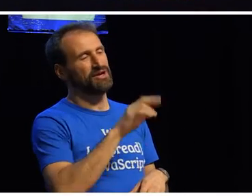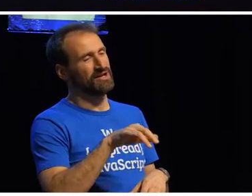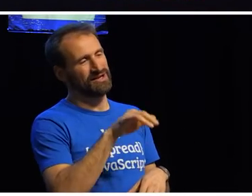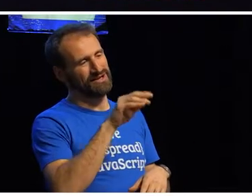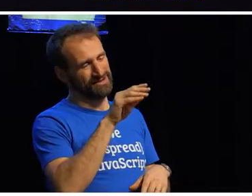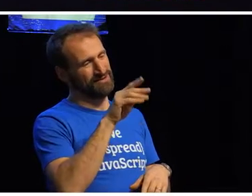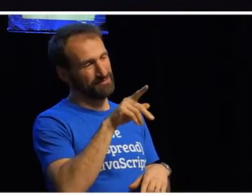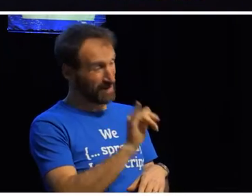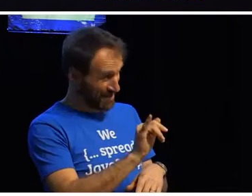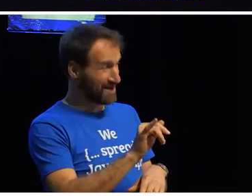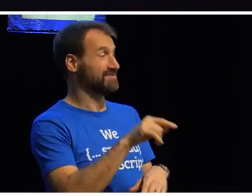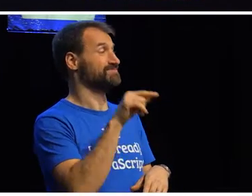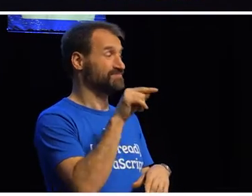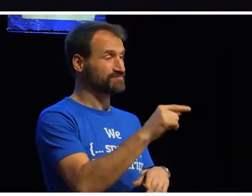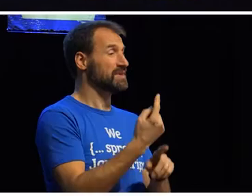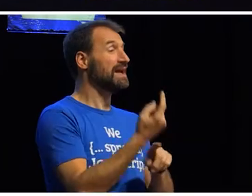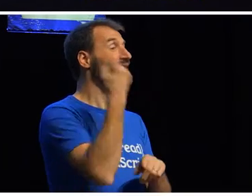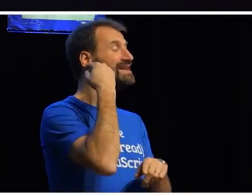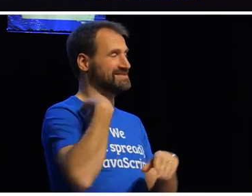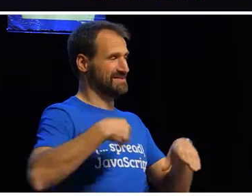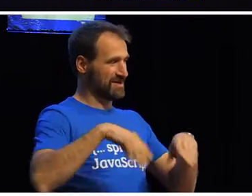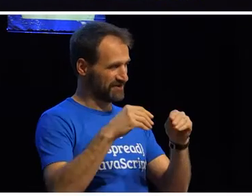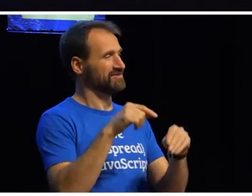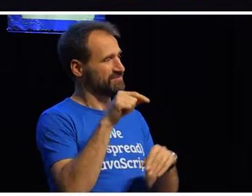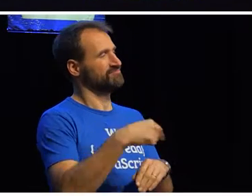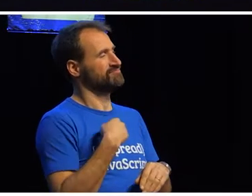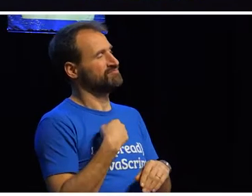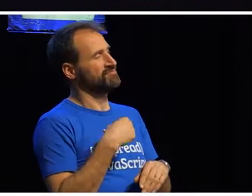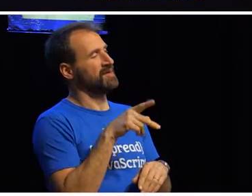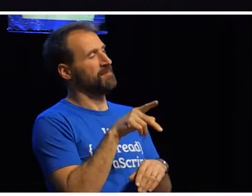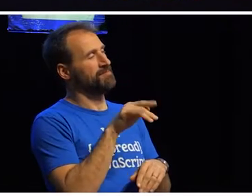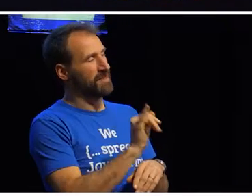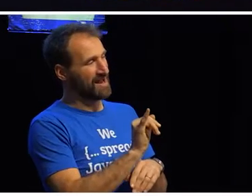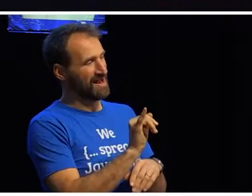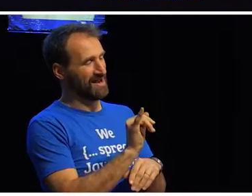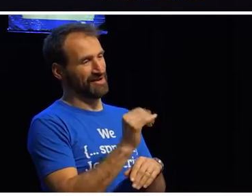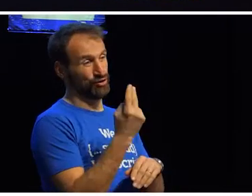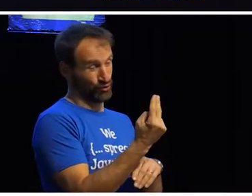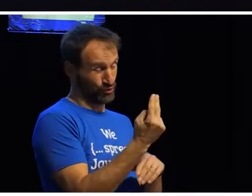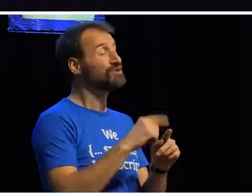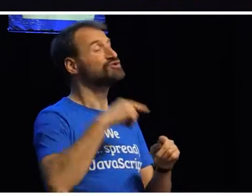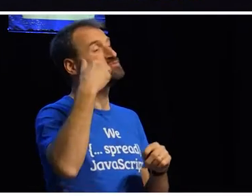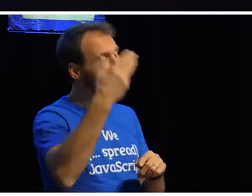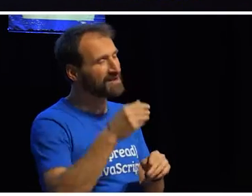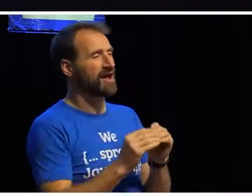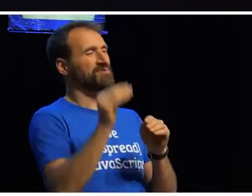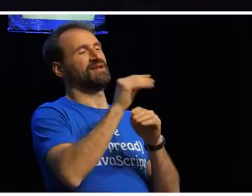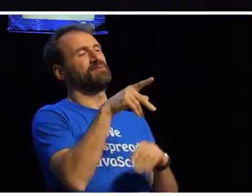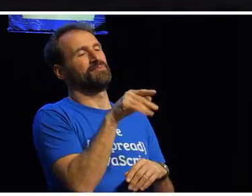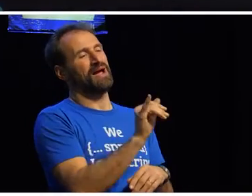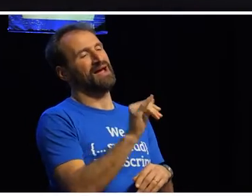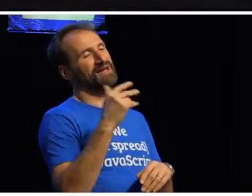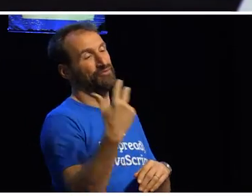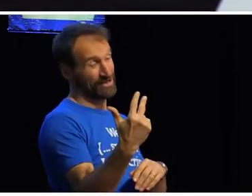So I use a Pi 2. Later on, I upgraded in Raspberry Pi 3. And a camera module and a